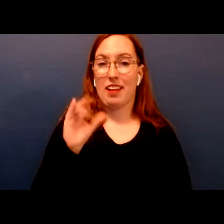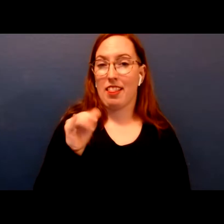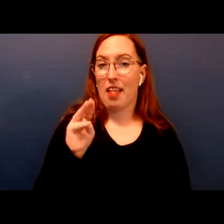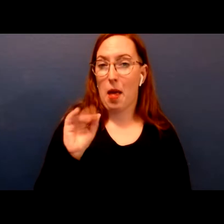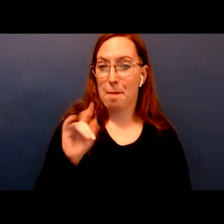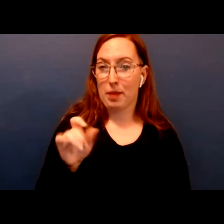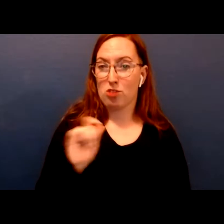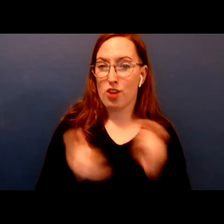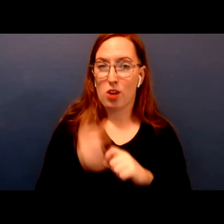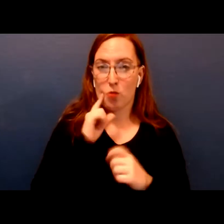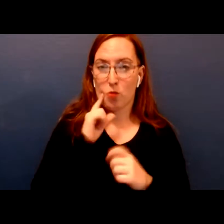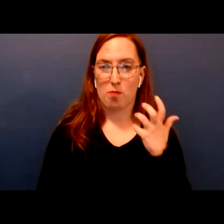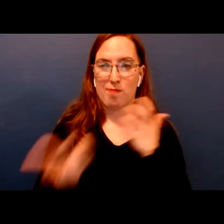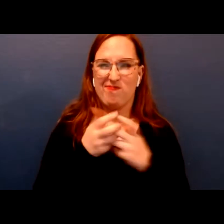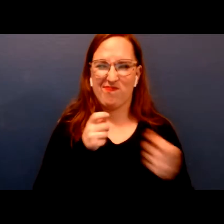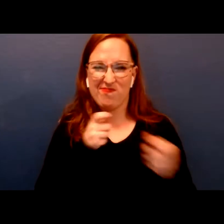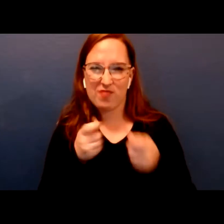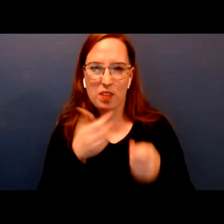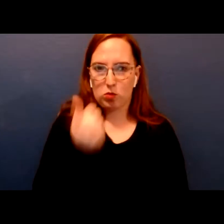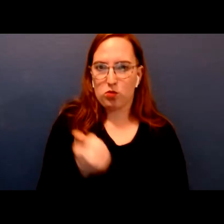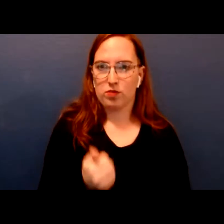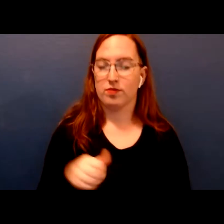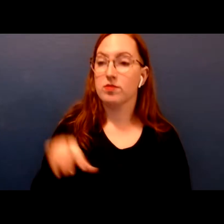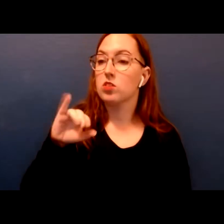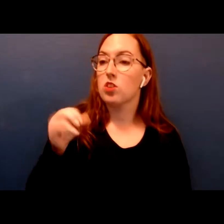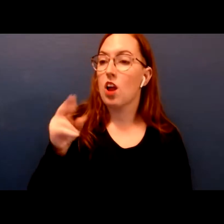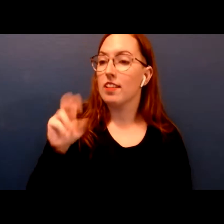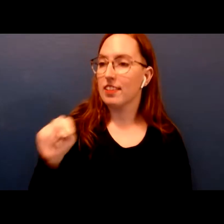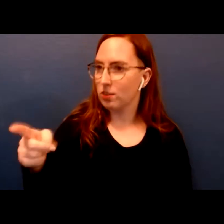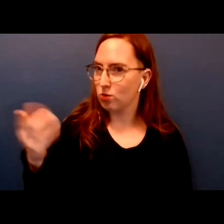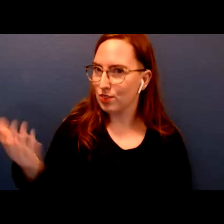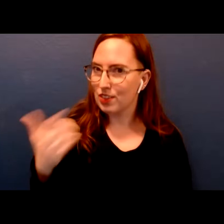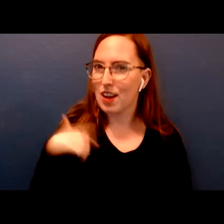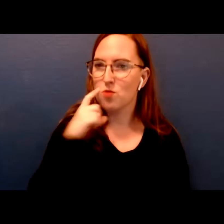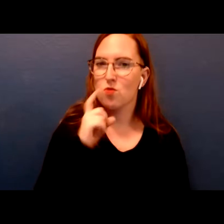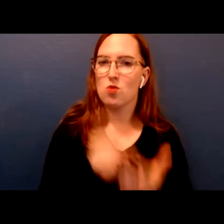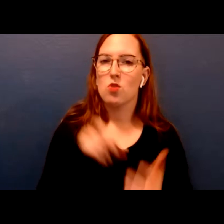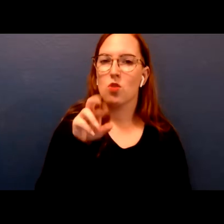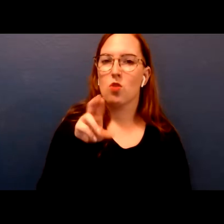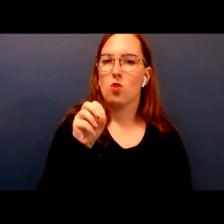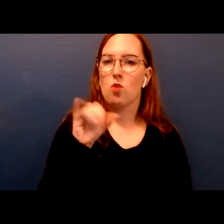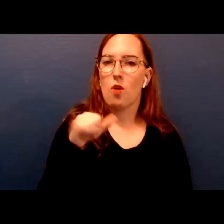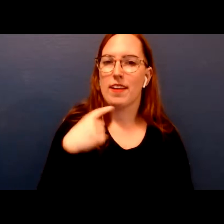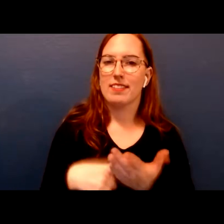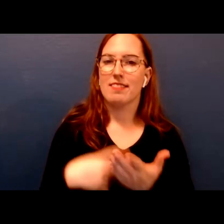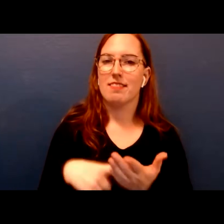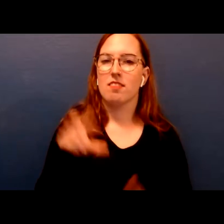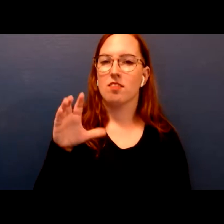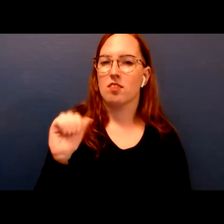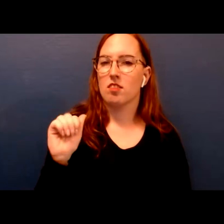And Jonathan, while you're here, I see Roy just discussing the carbon capture aspect